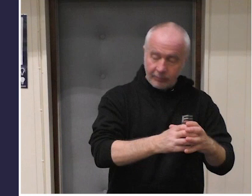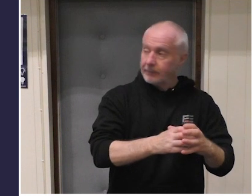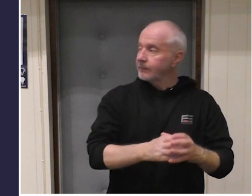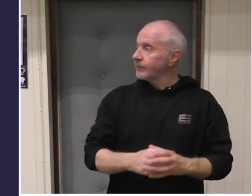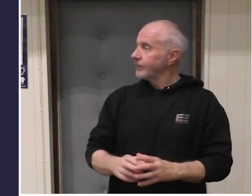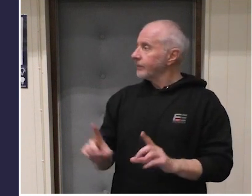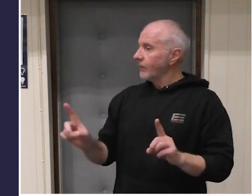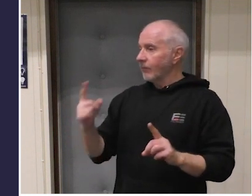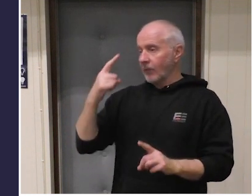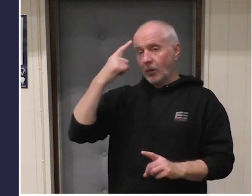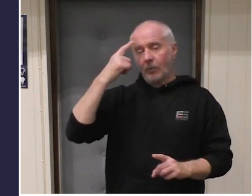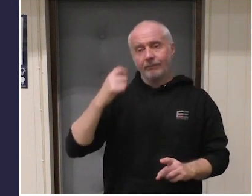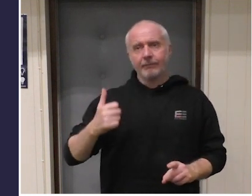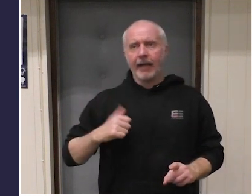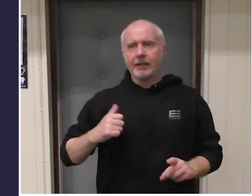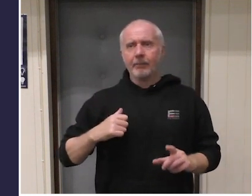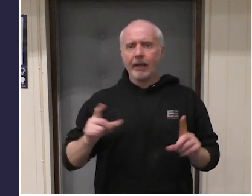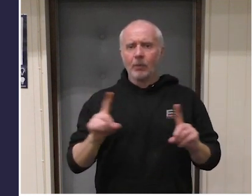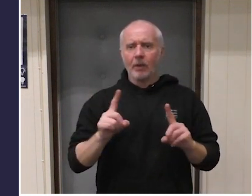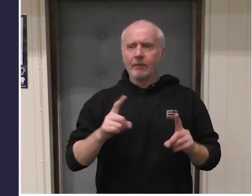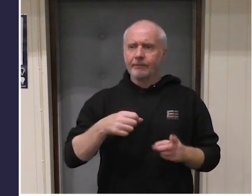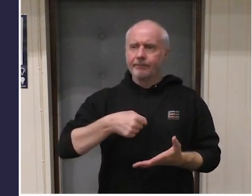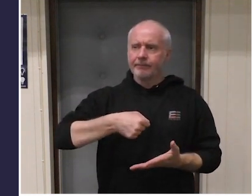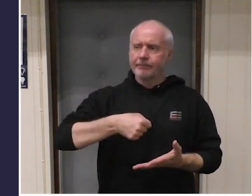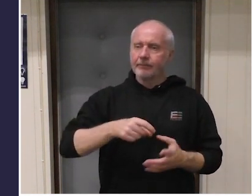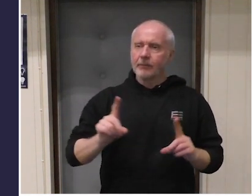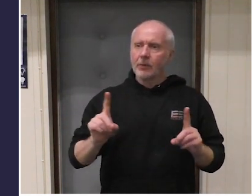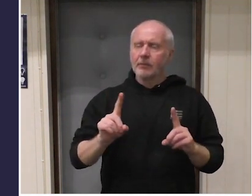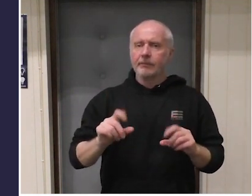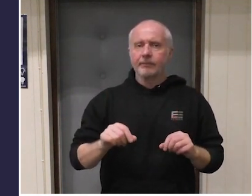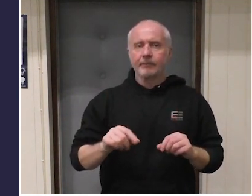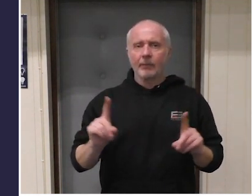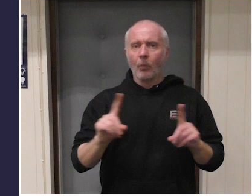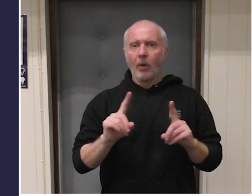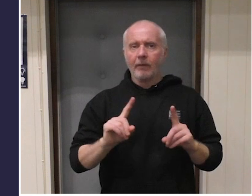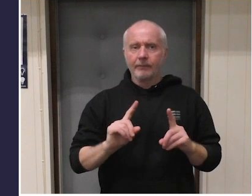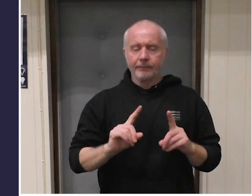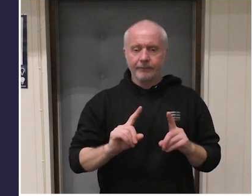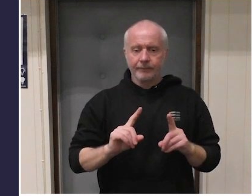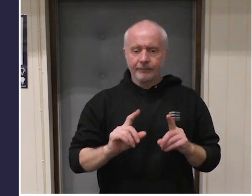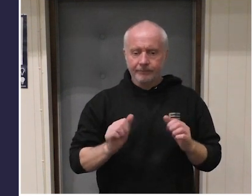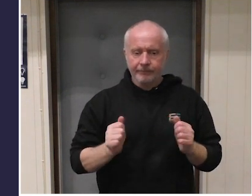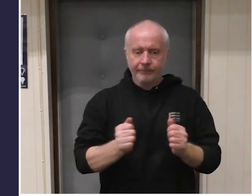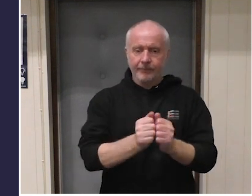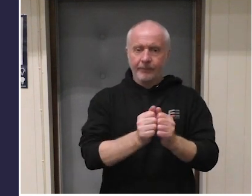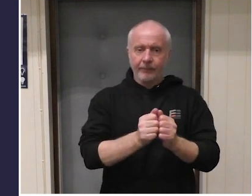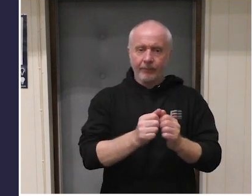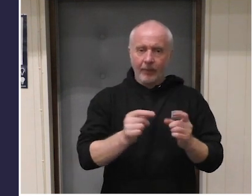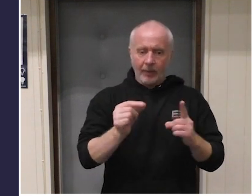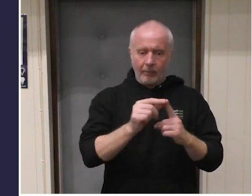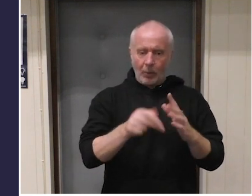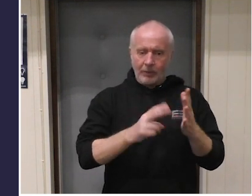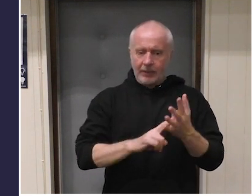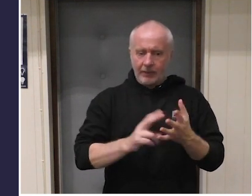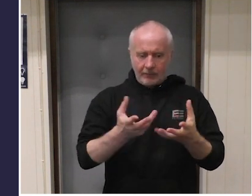predict to be the minimum, what conformation will this protein adopt, do you